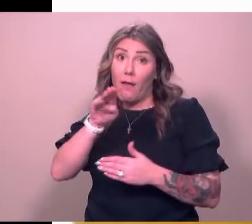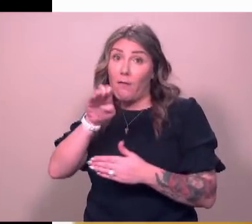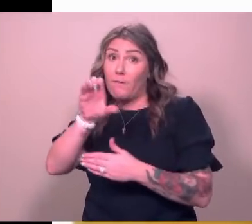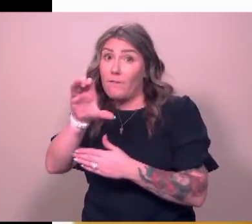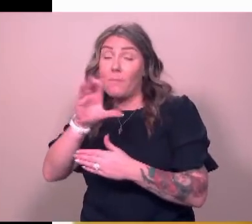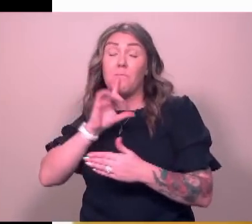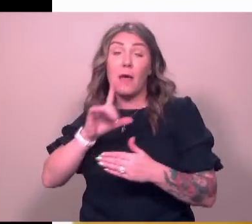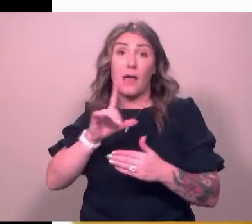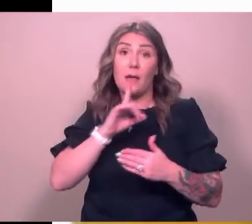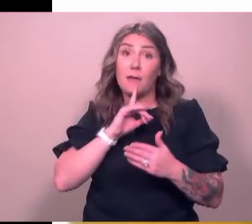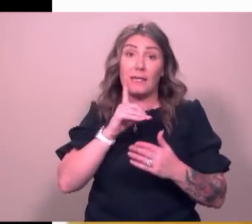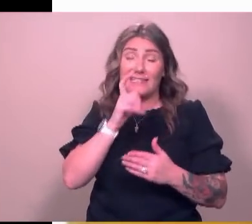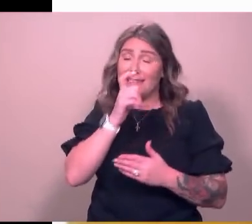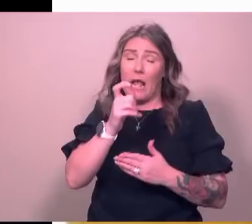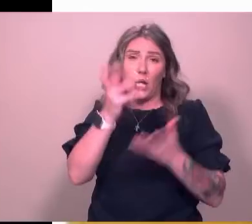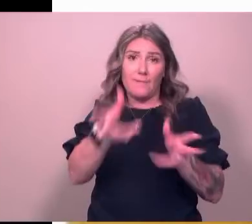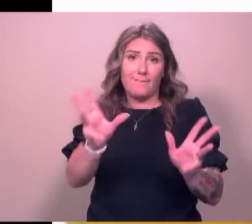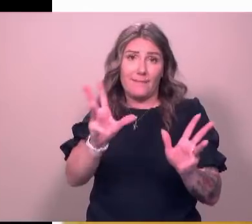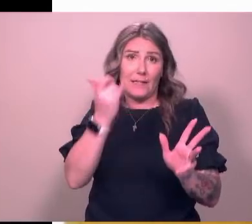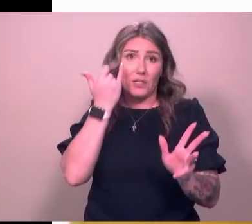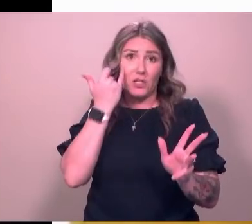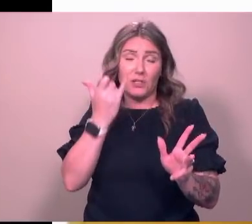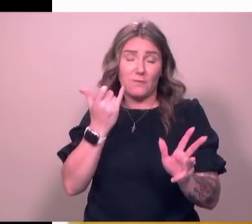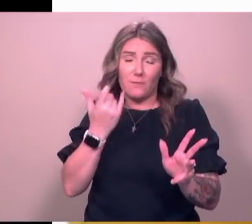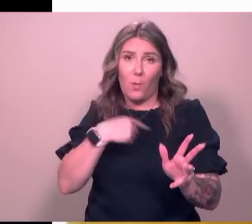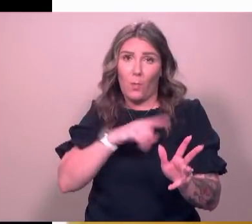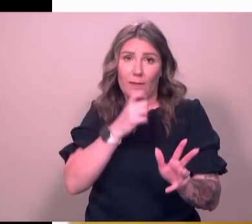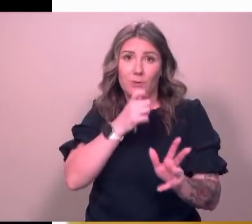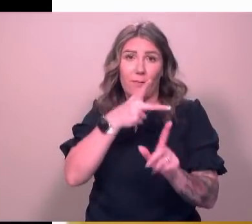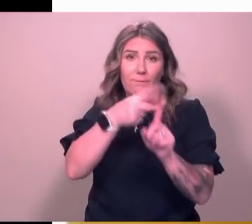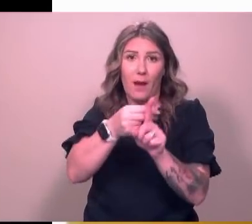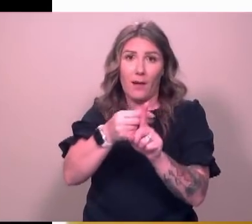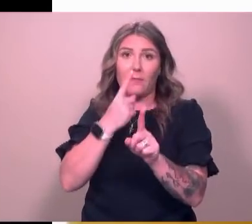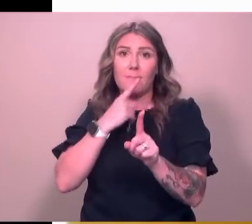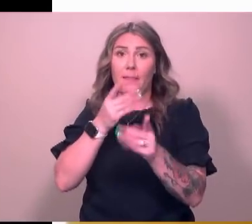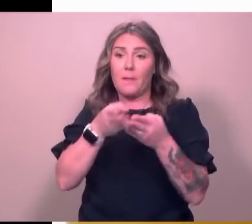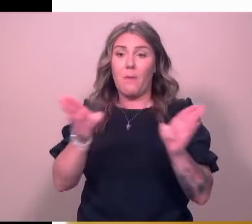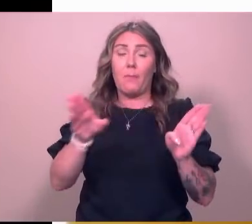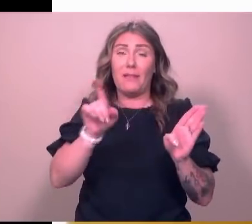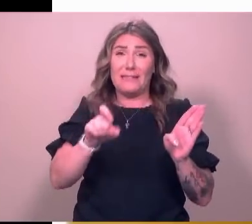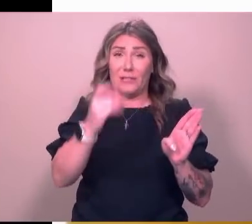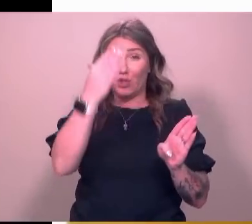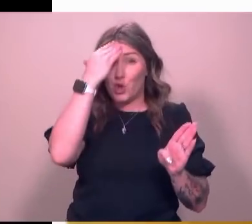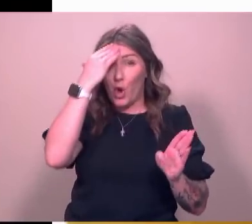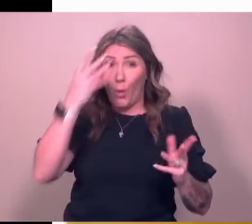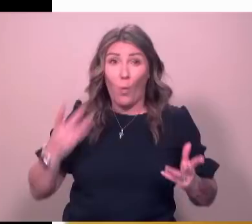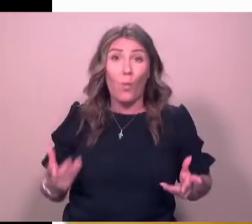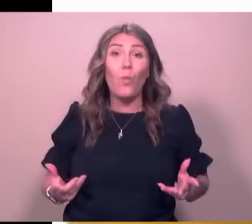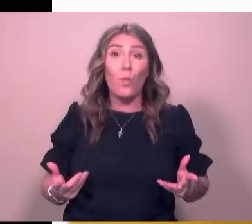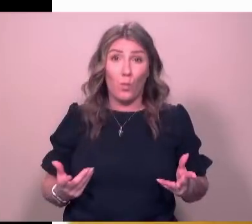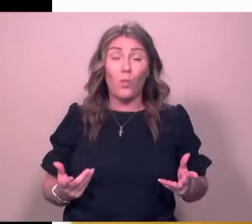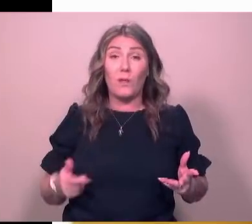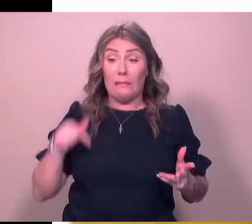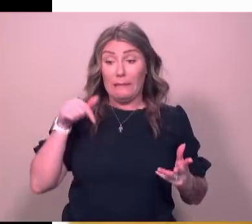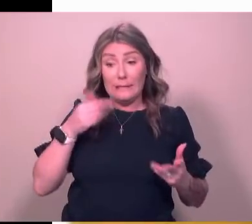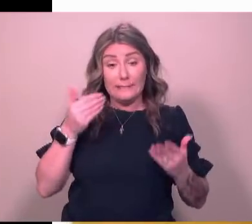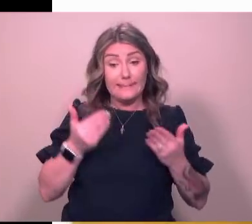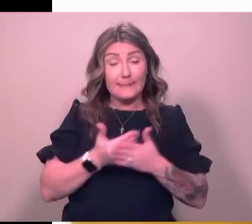It's not going to go away. So it's I think the public needs to be aware that this is the